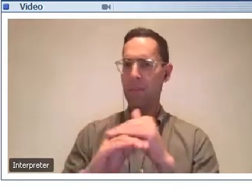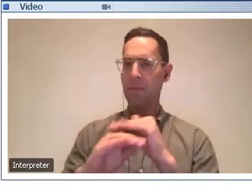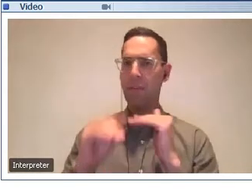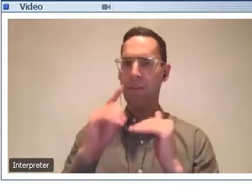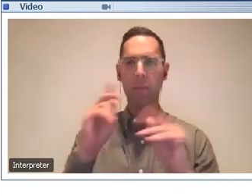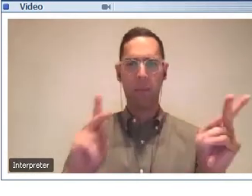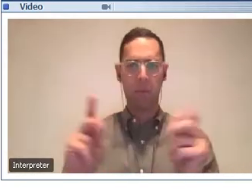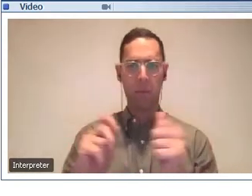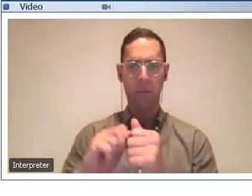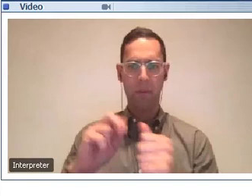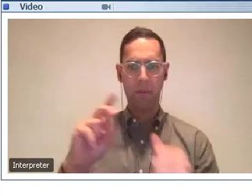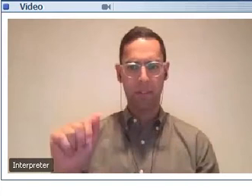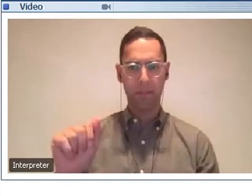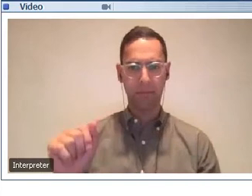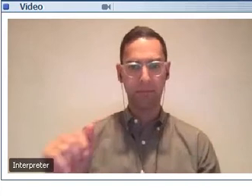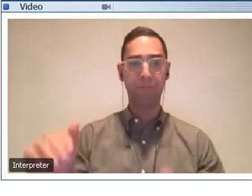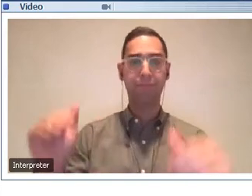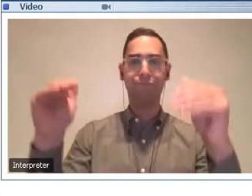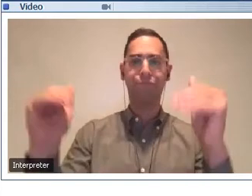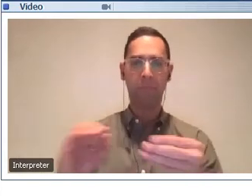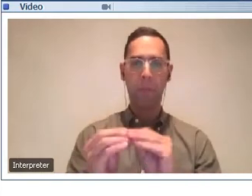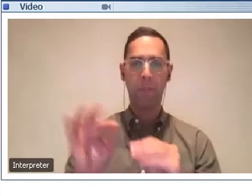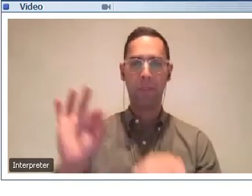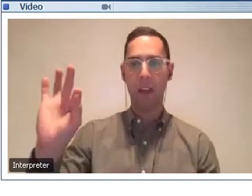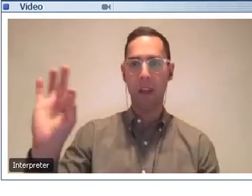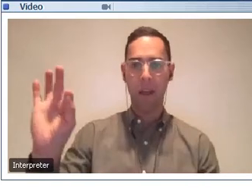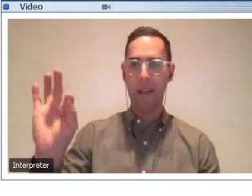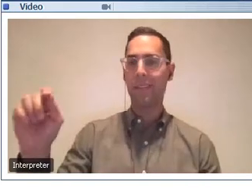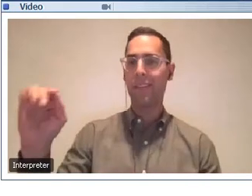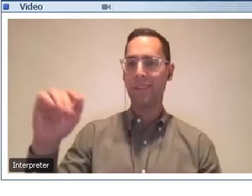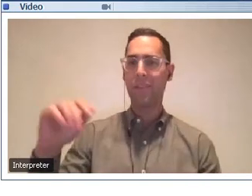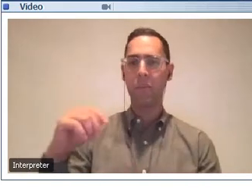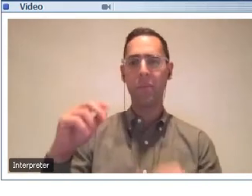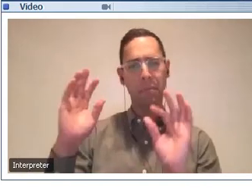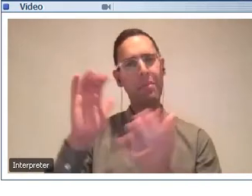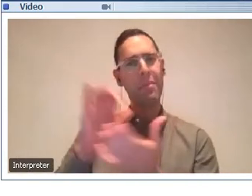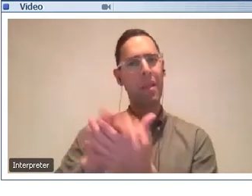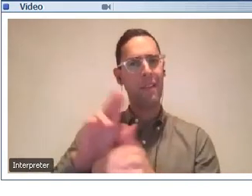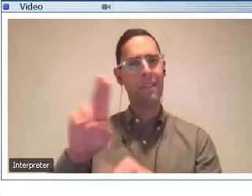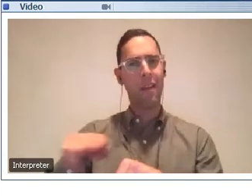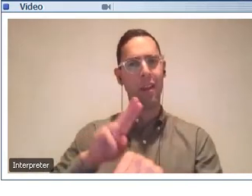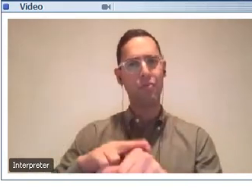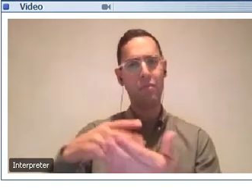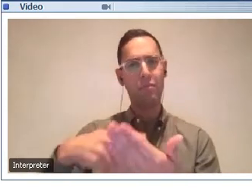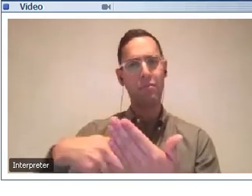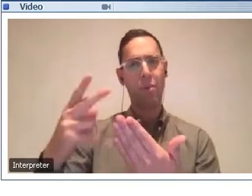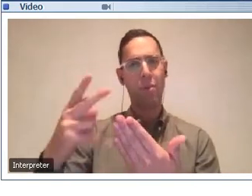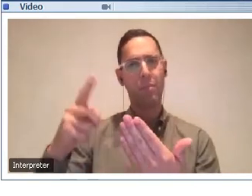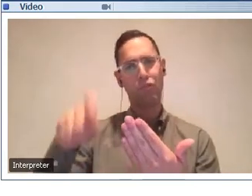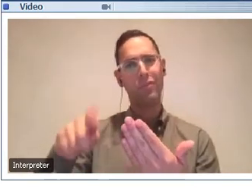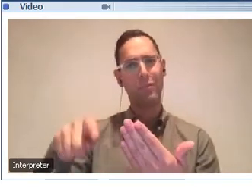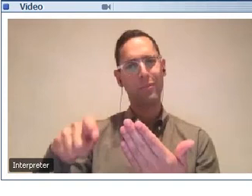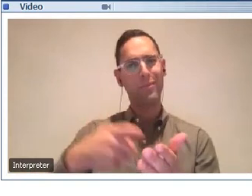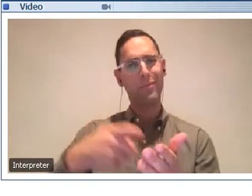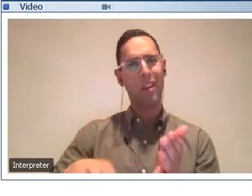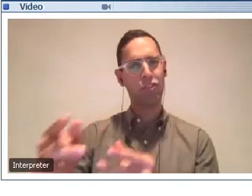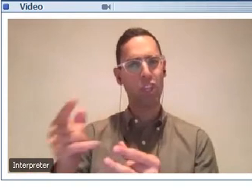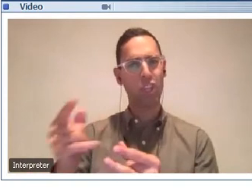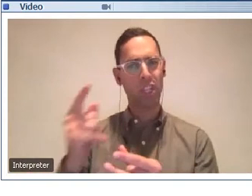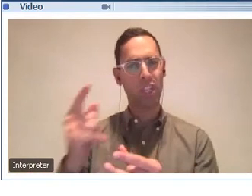comprehensive national program should be cost efficient for both workers and employers. One of the questions that we sometimes get